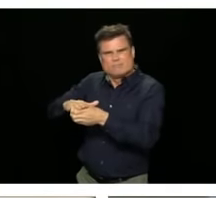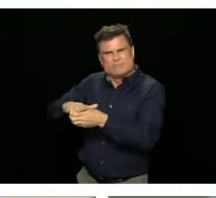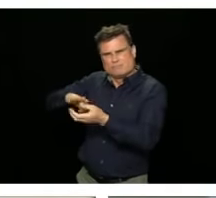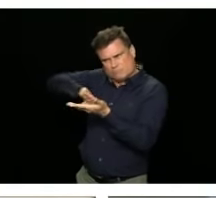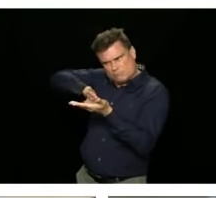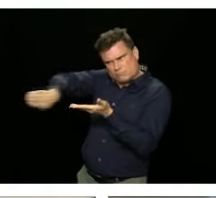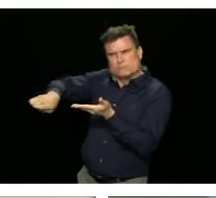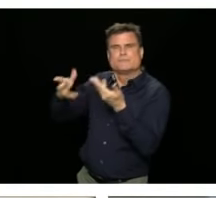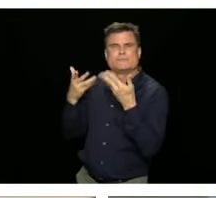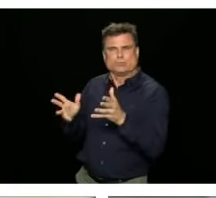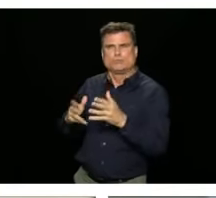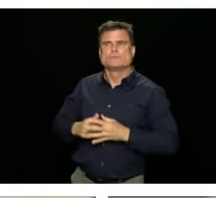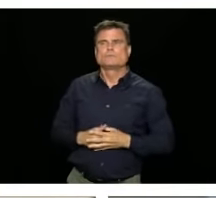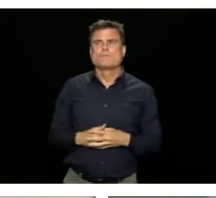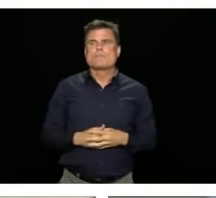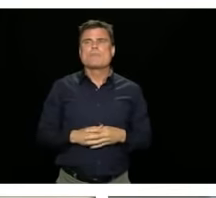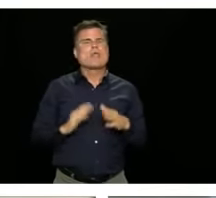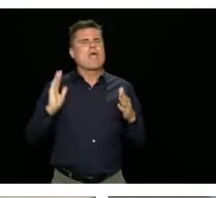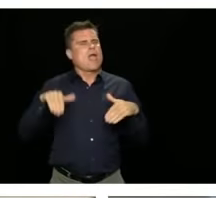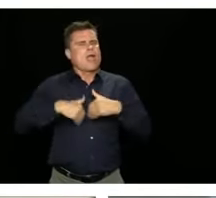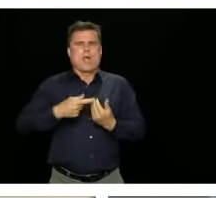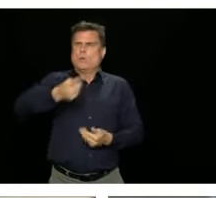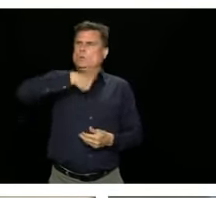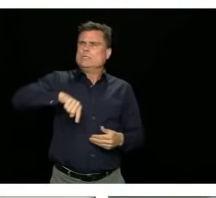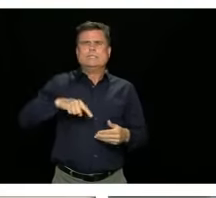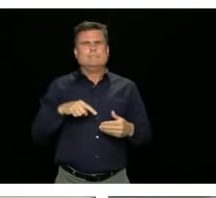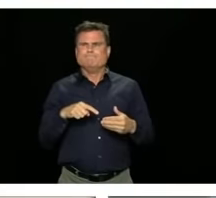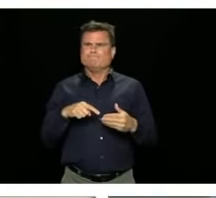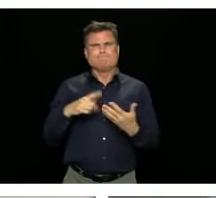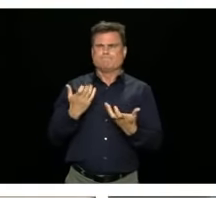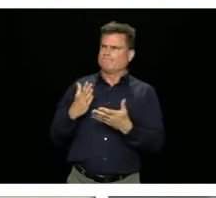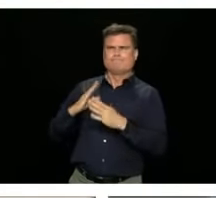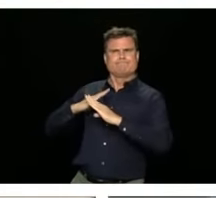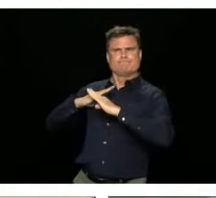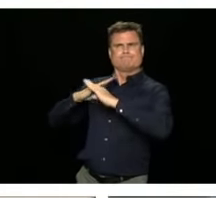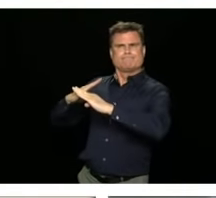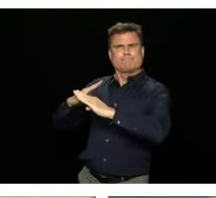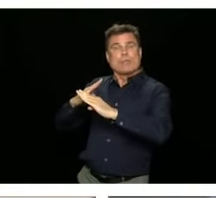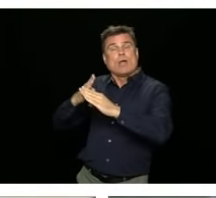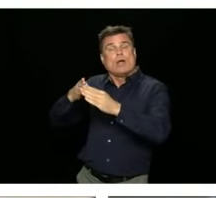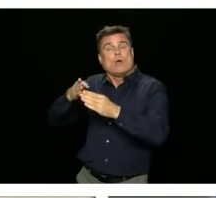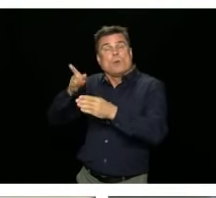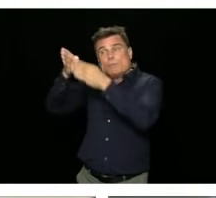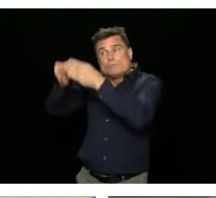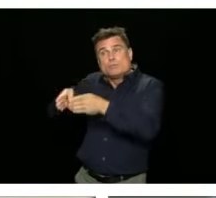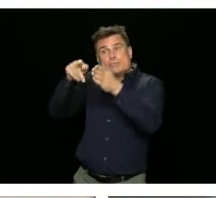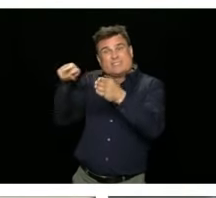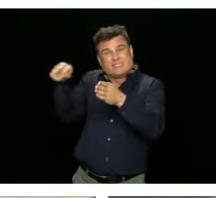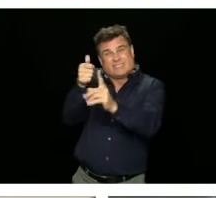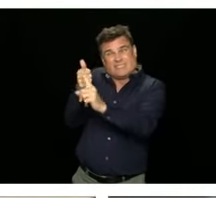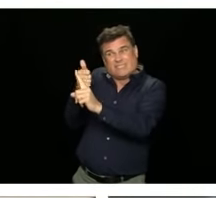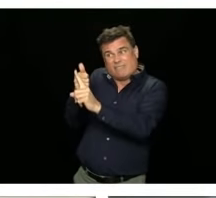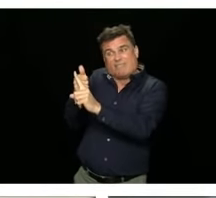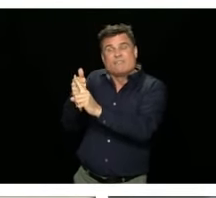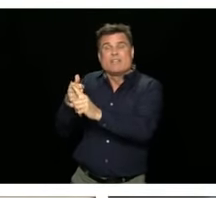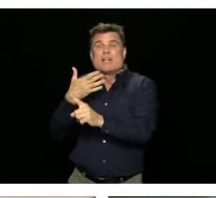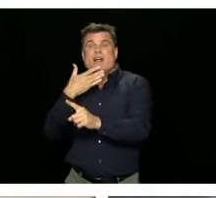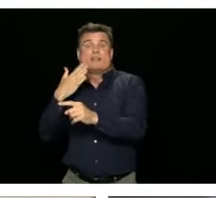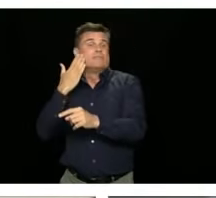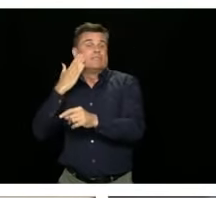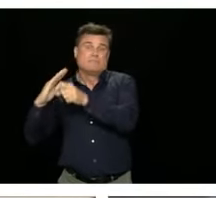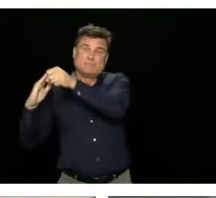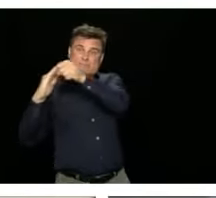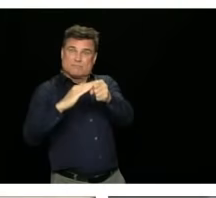policies, the procedures and behaviors that create disadvantages for racialized people. I want to acknowledge